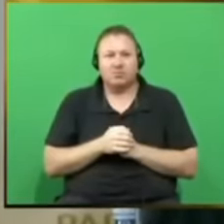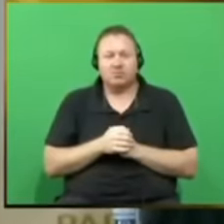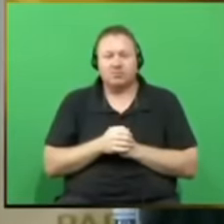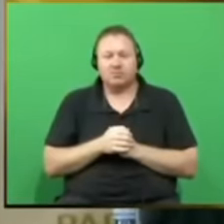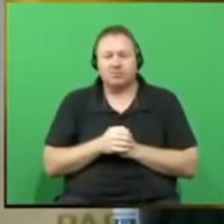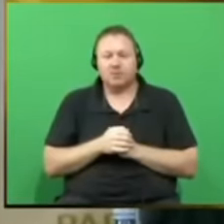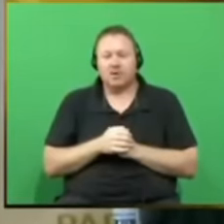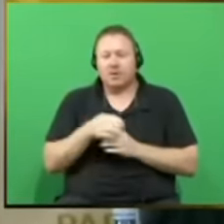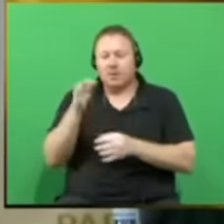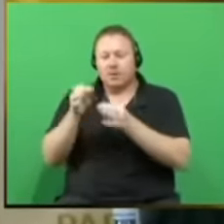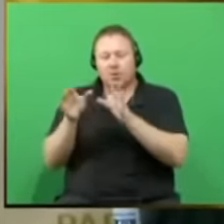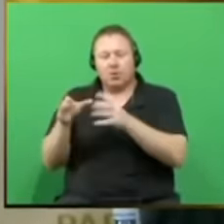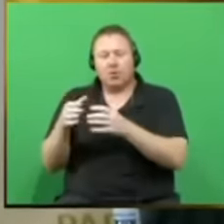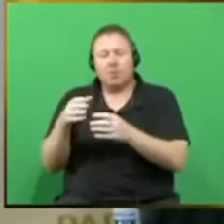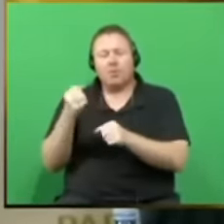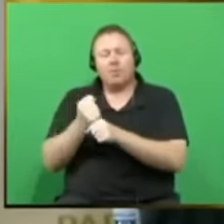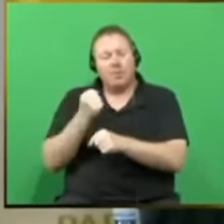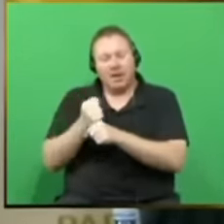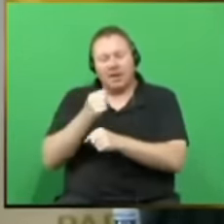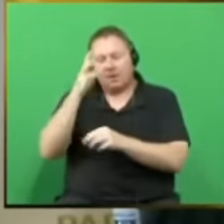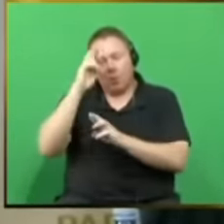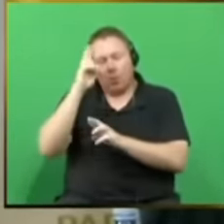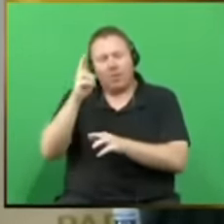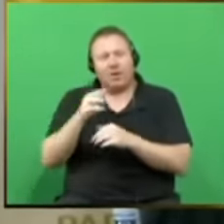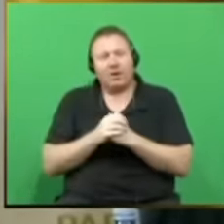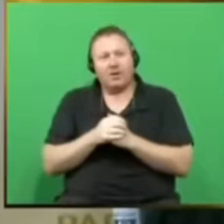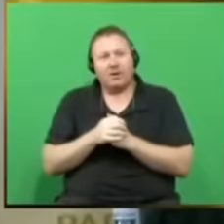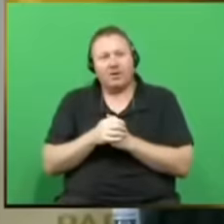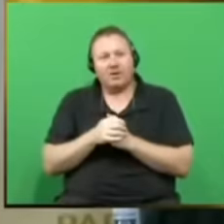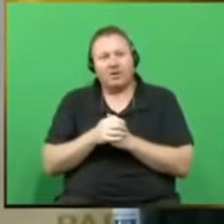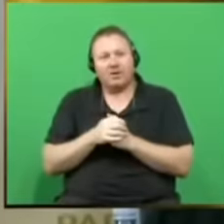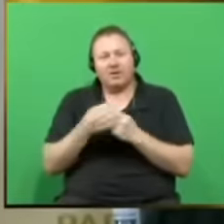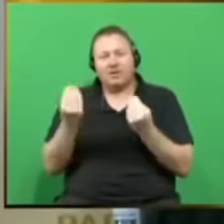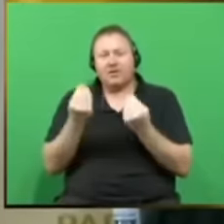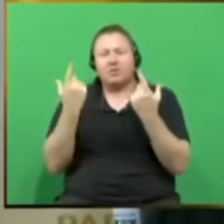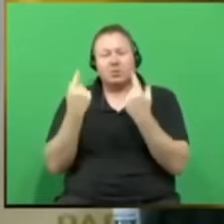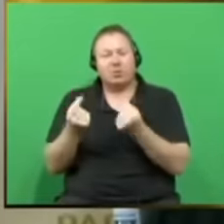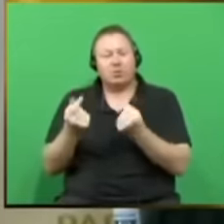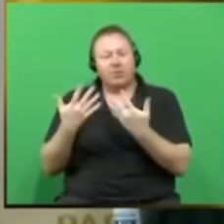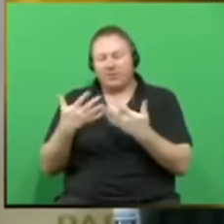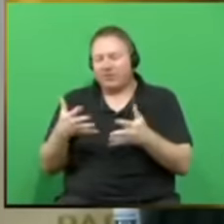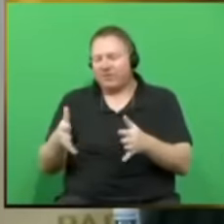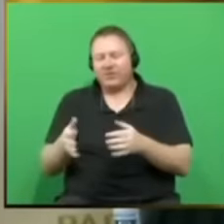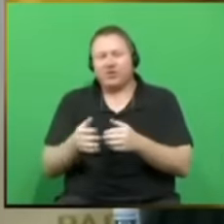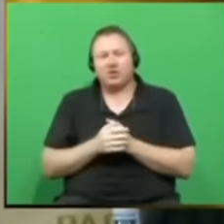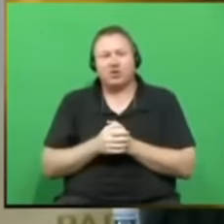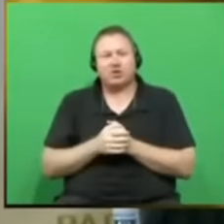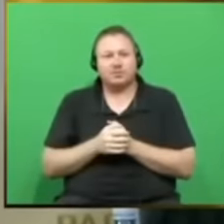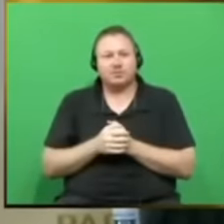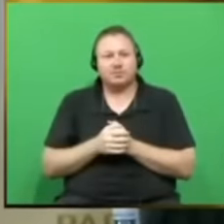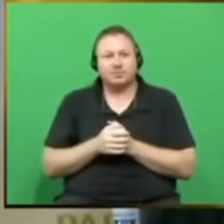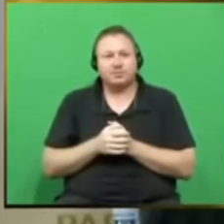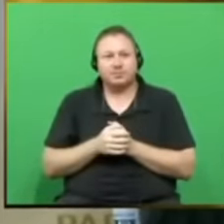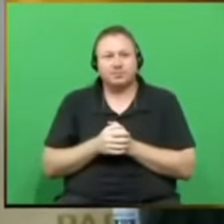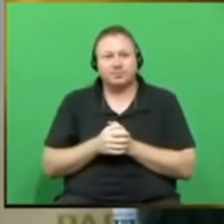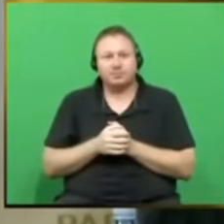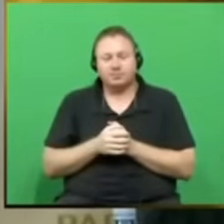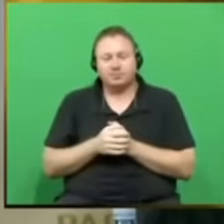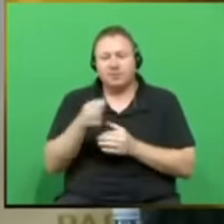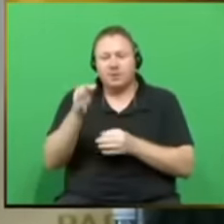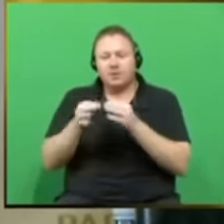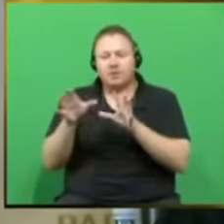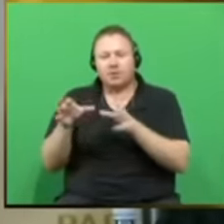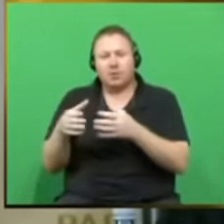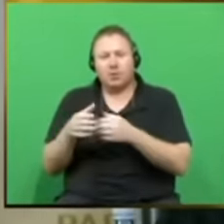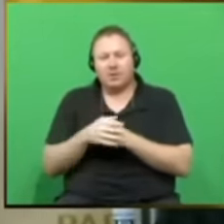versus a party that creates hope, a party that gets things done, and a party that is